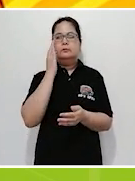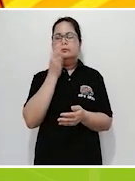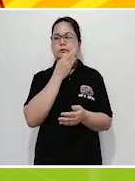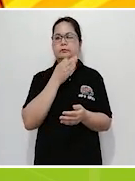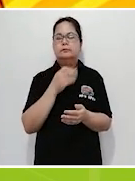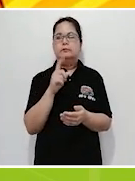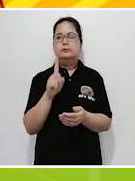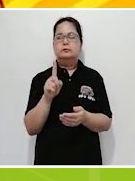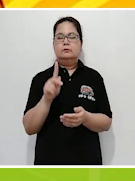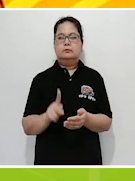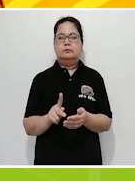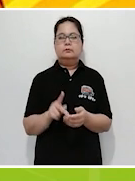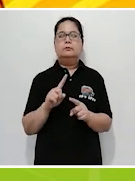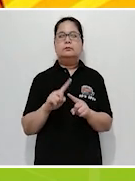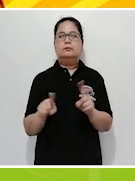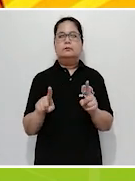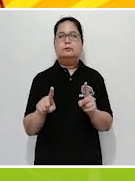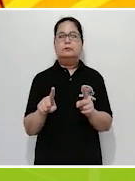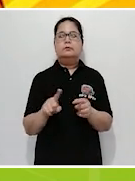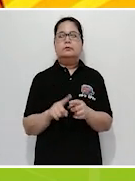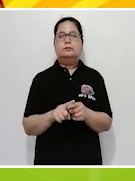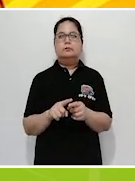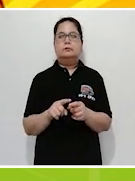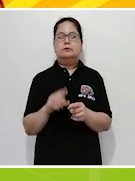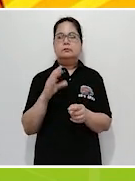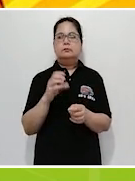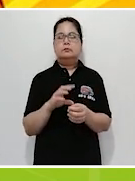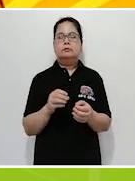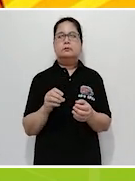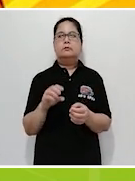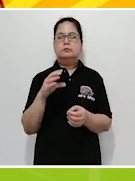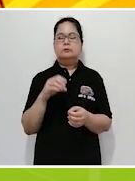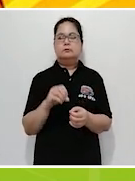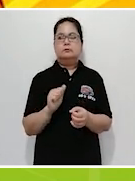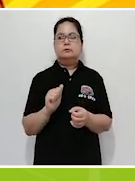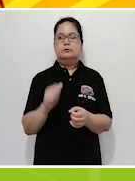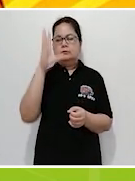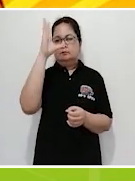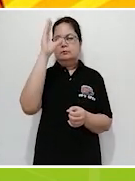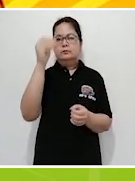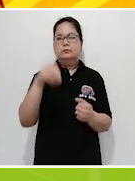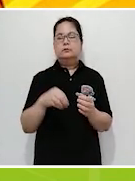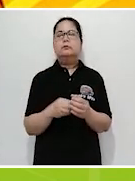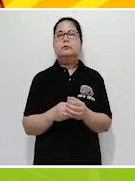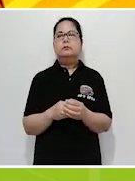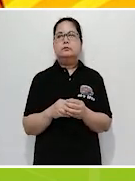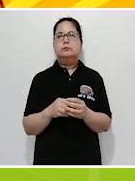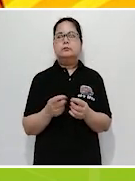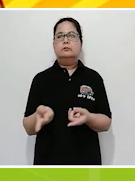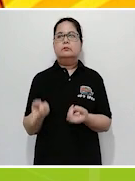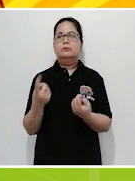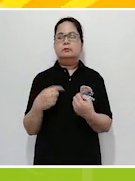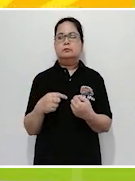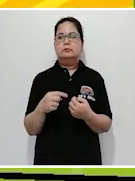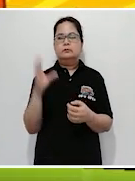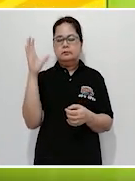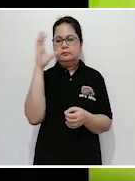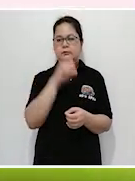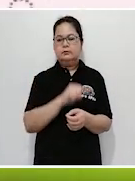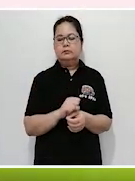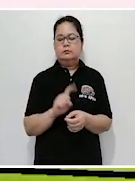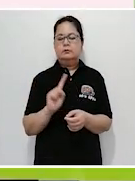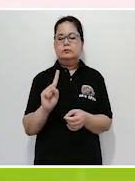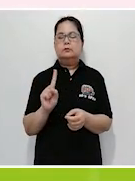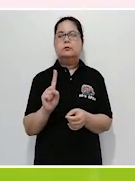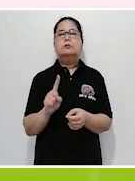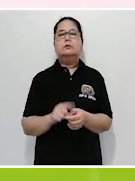the peach in half. But suddenly, a boy just came out.